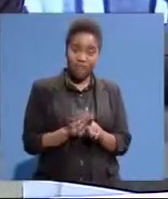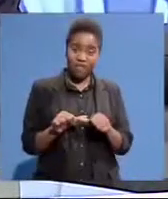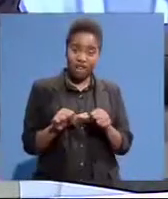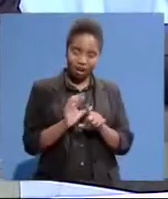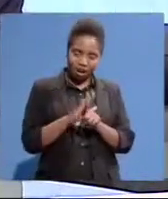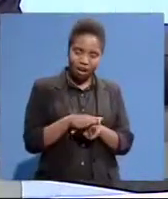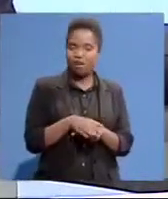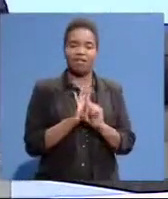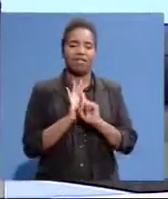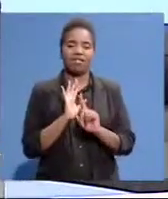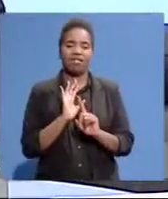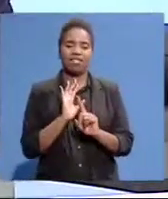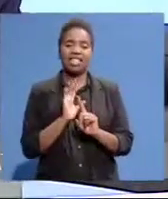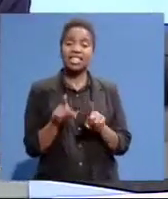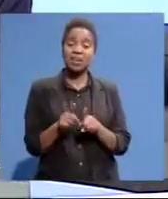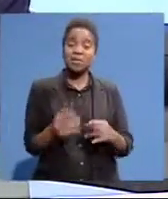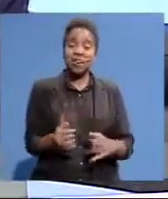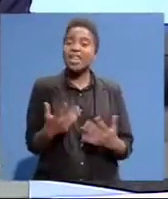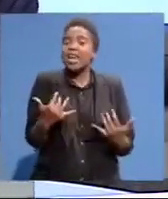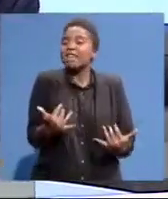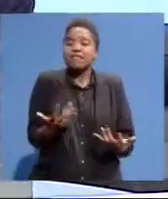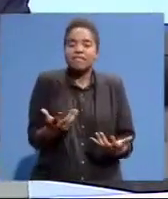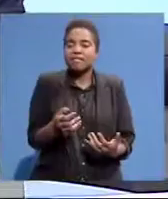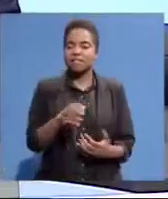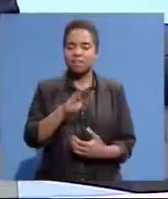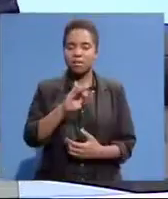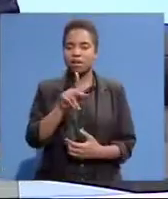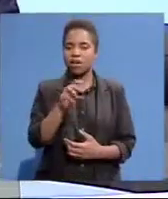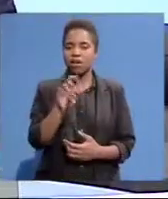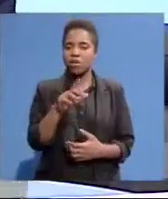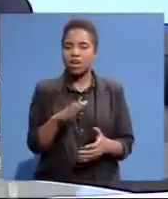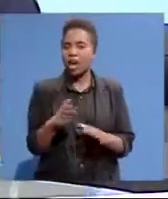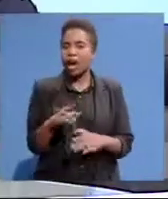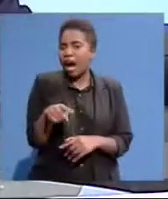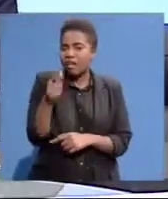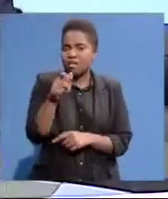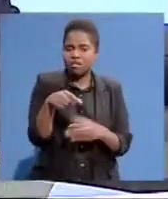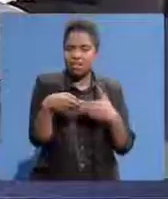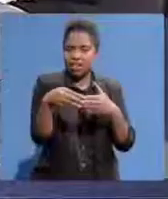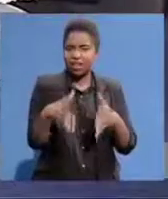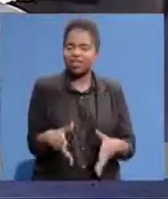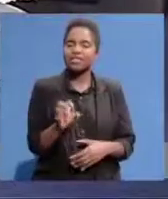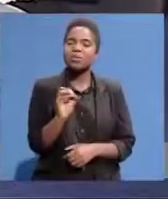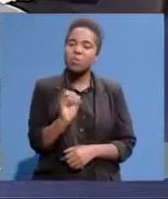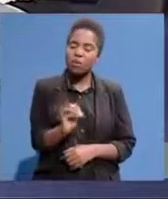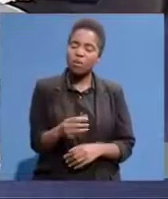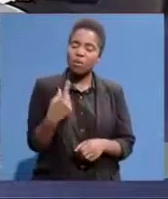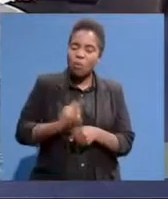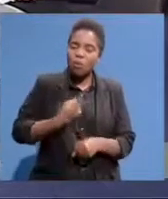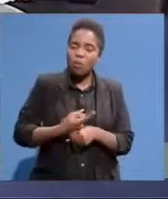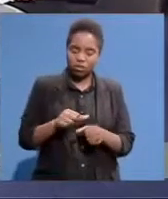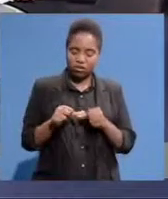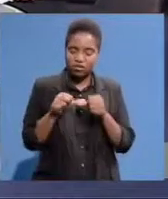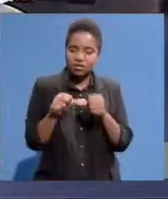Even today, after Steve Biko died, there would have been others. There was Tsietsi, you know. So the continuation, you know, the